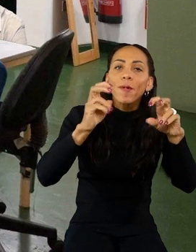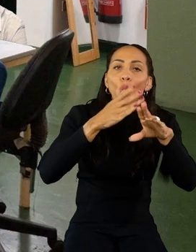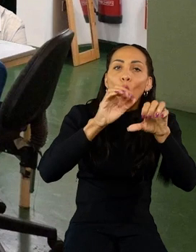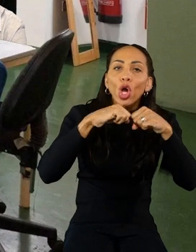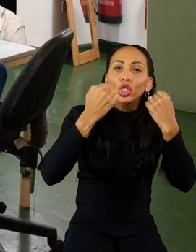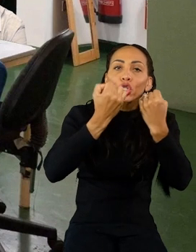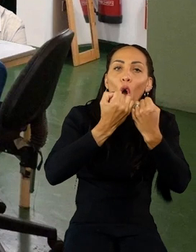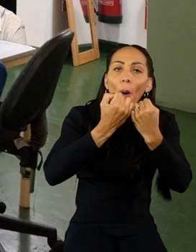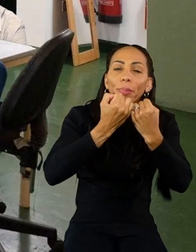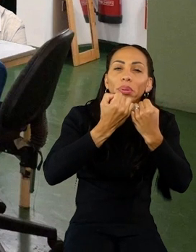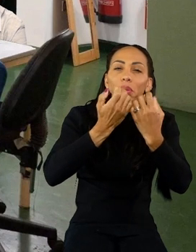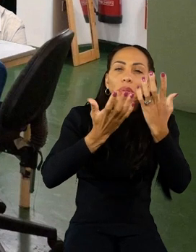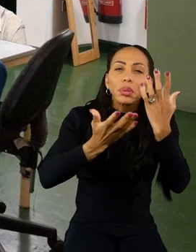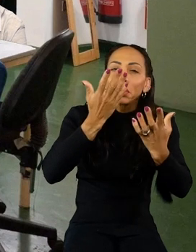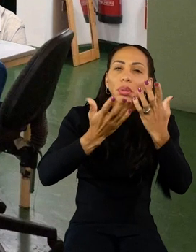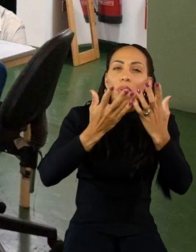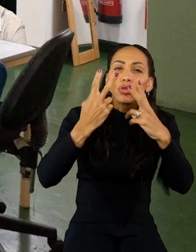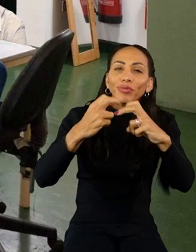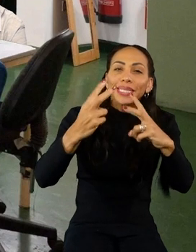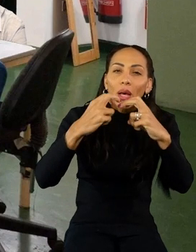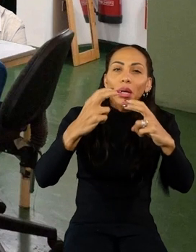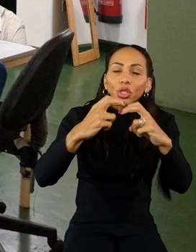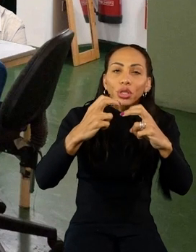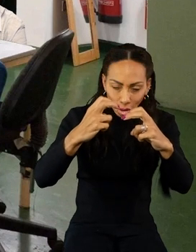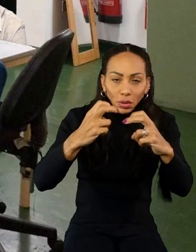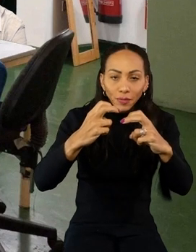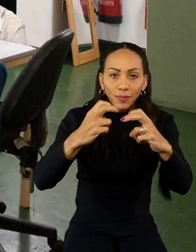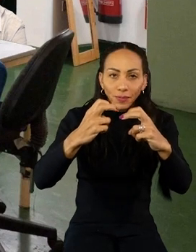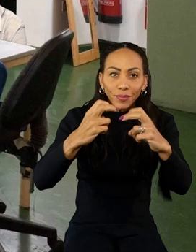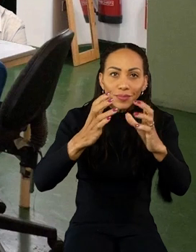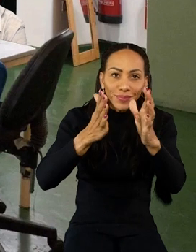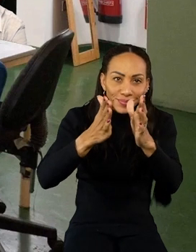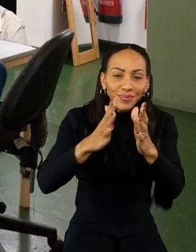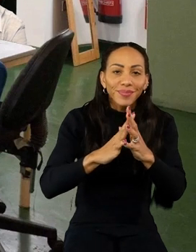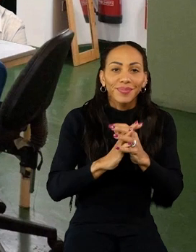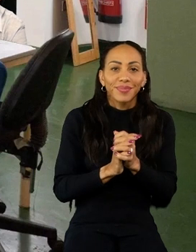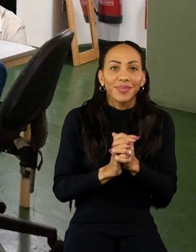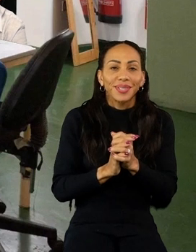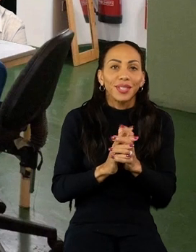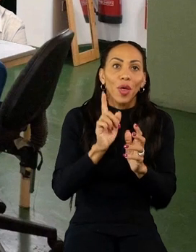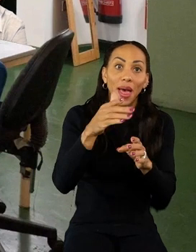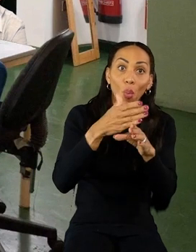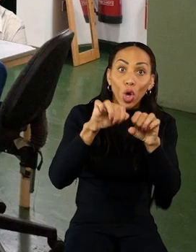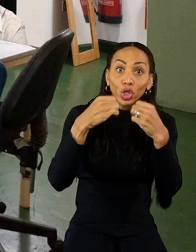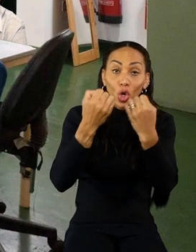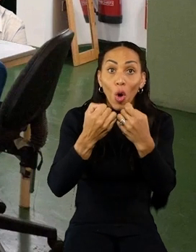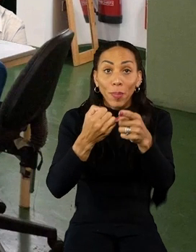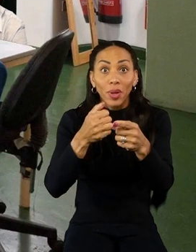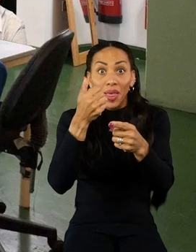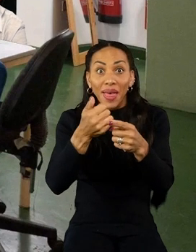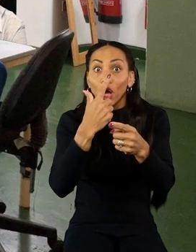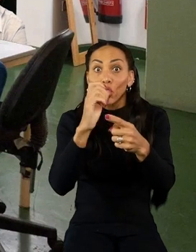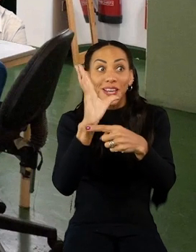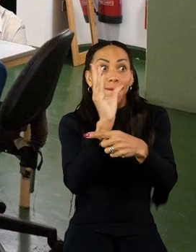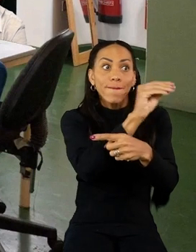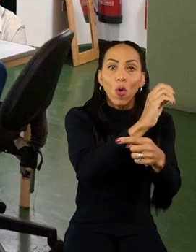with Nepal seems to be more, it has more speculative workshop type activities around within it. So there's that sort of,